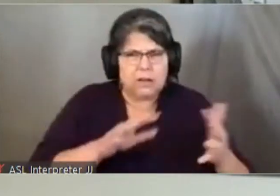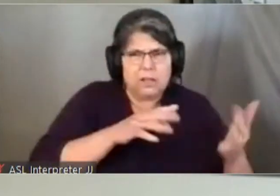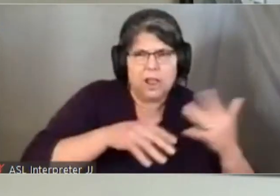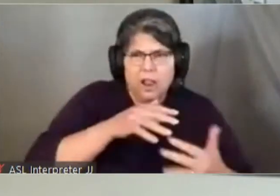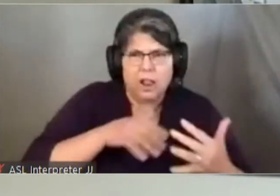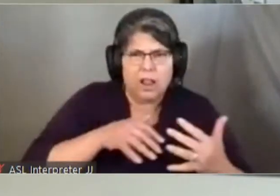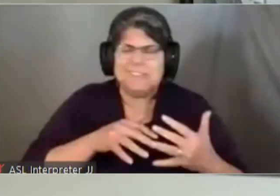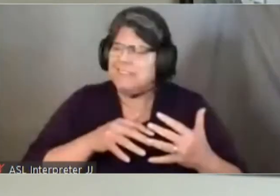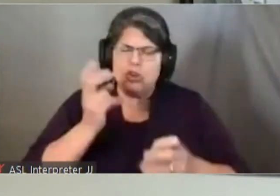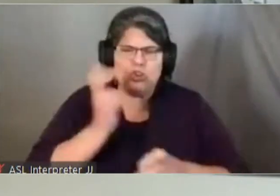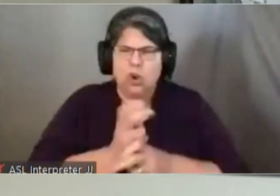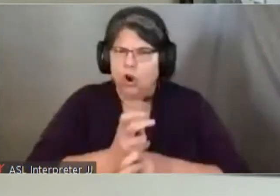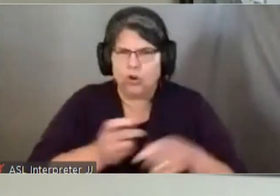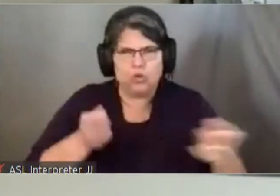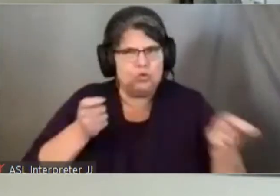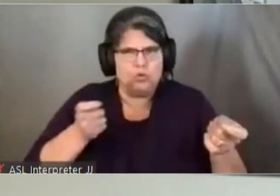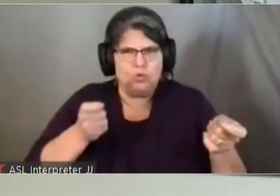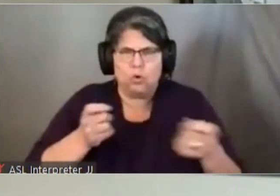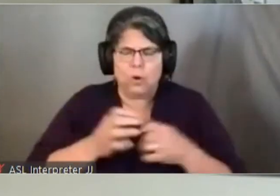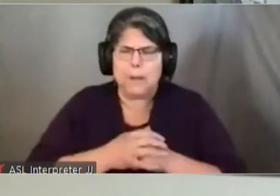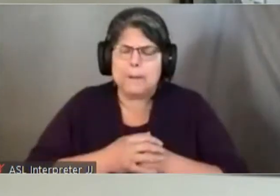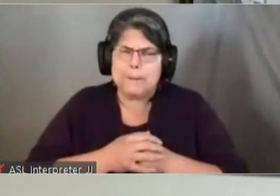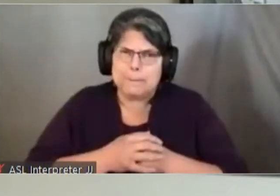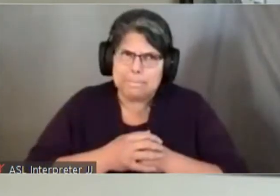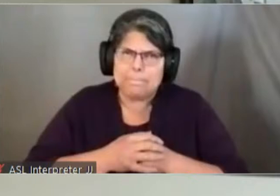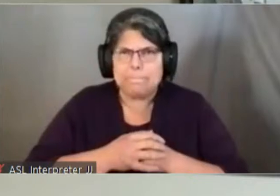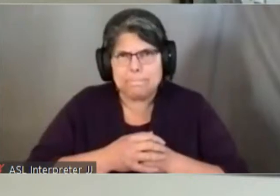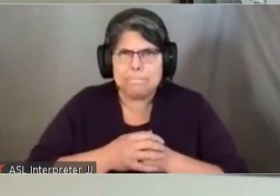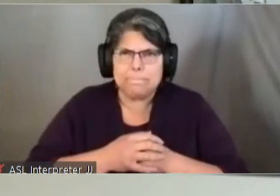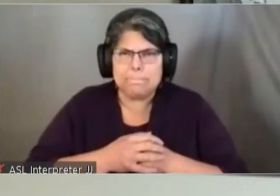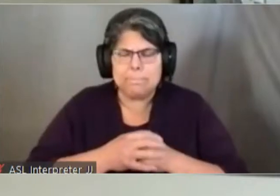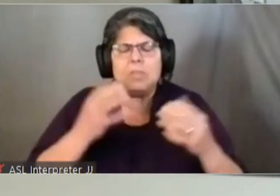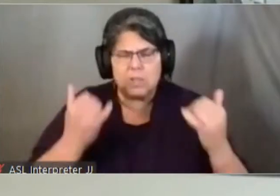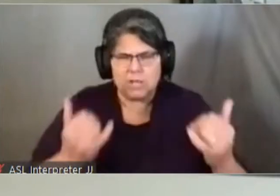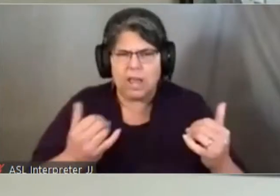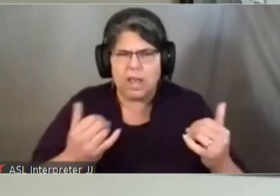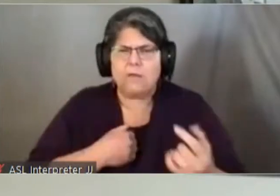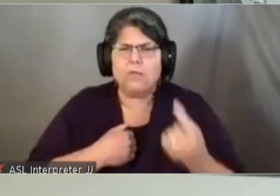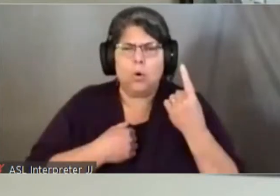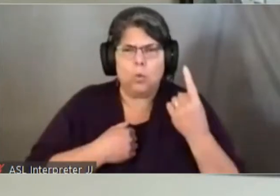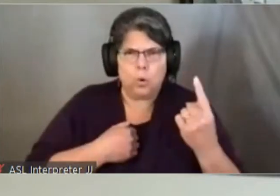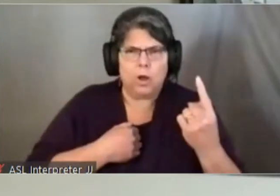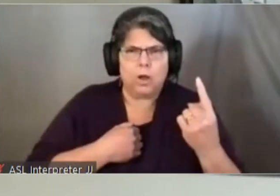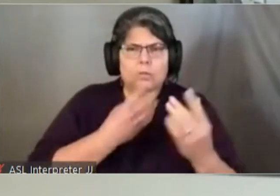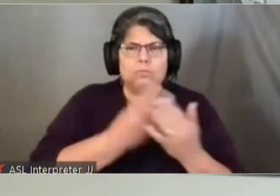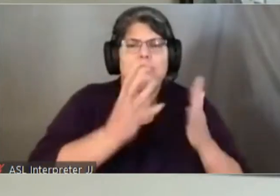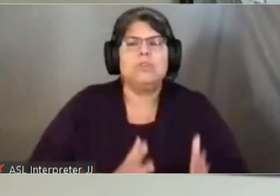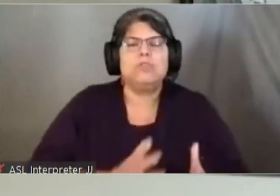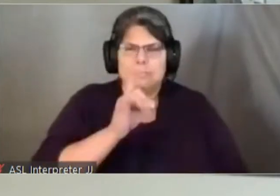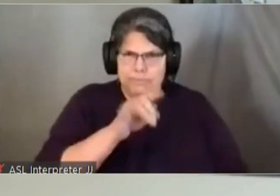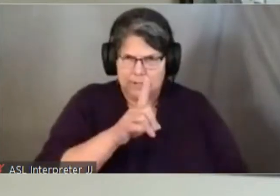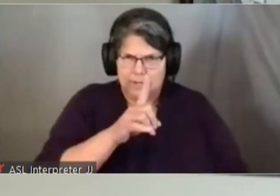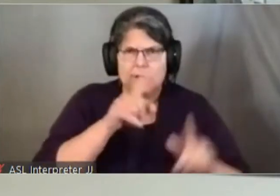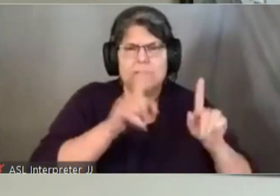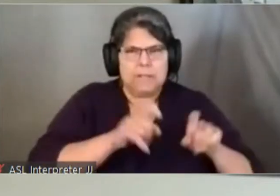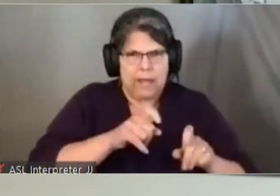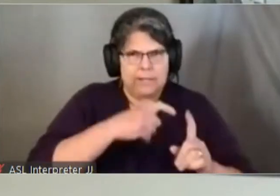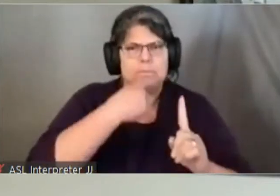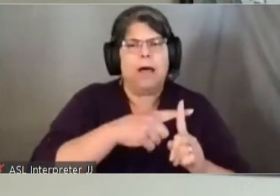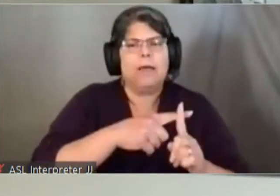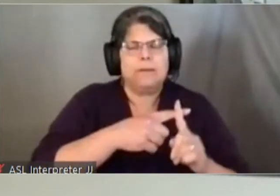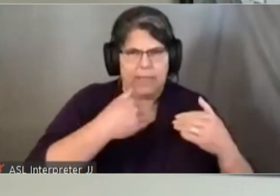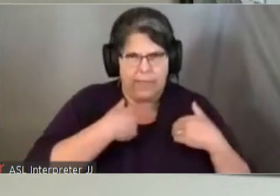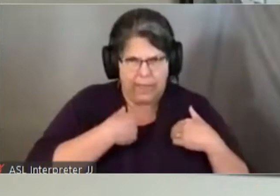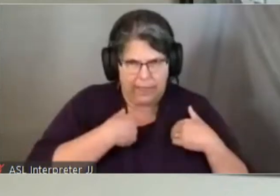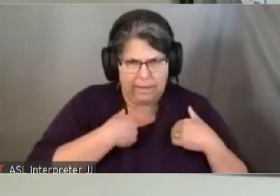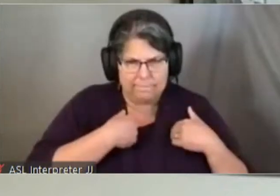to ensure that. So we've gotten down to 1 inmate that was positive, and we were on our 2nd round